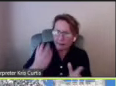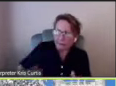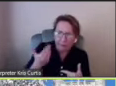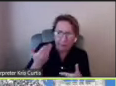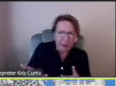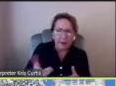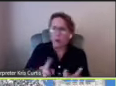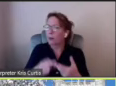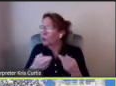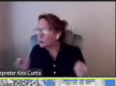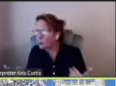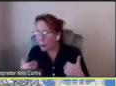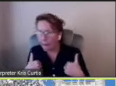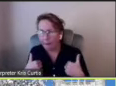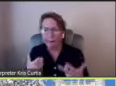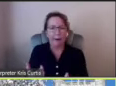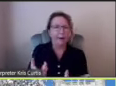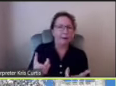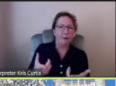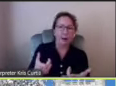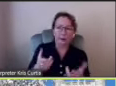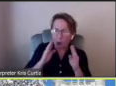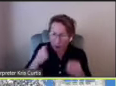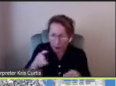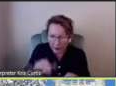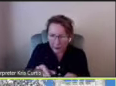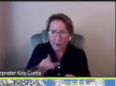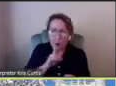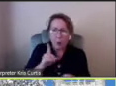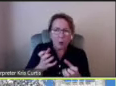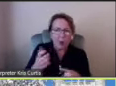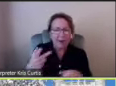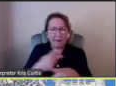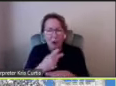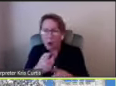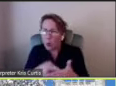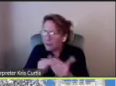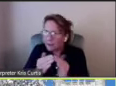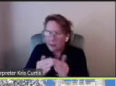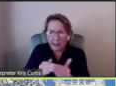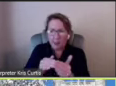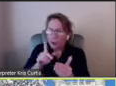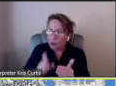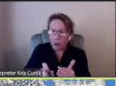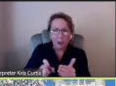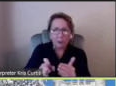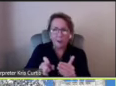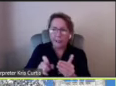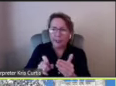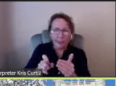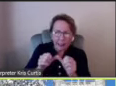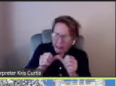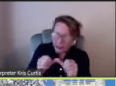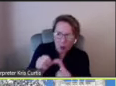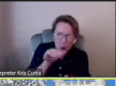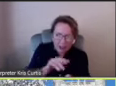efficient, but keeping our eye on the ball that we really want to figure out what cities should be tracking human data, what types of